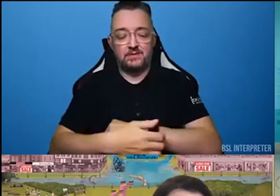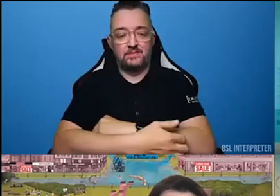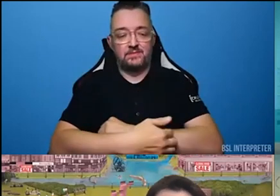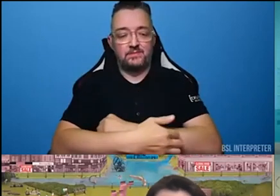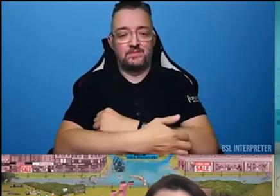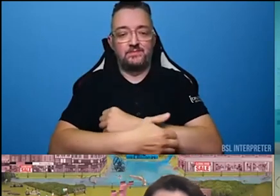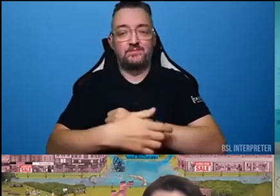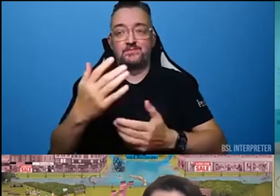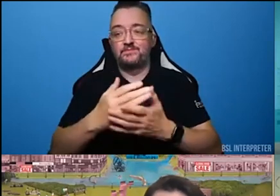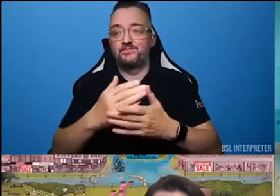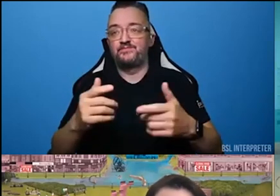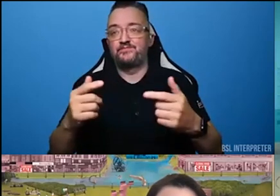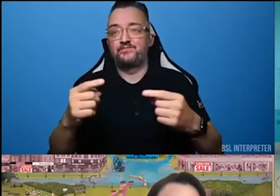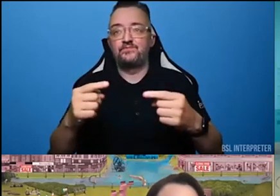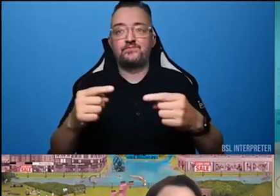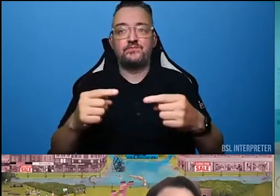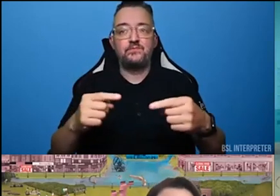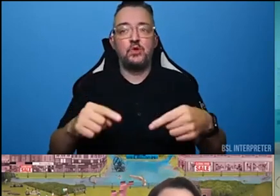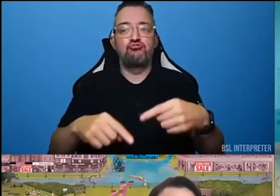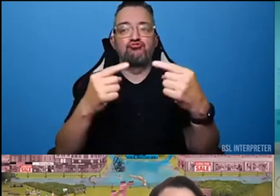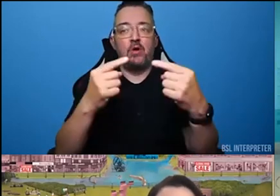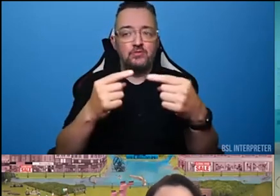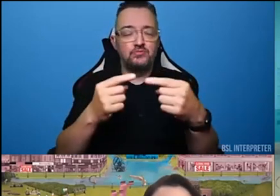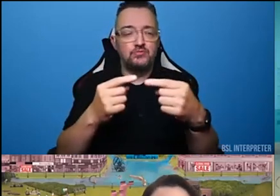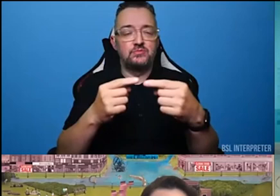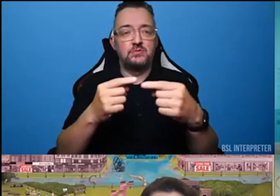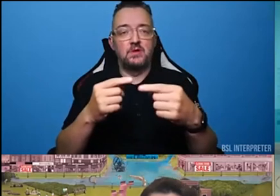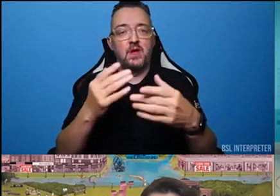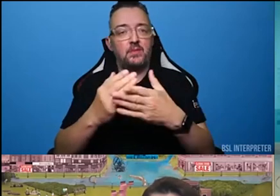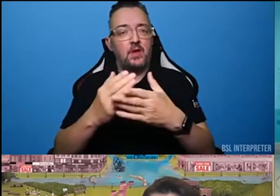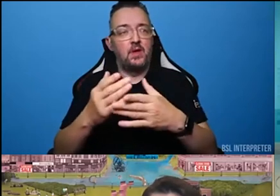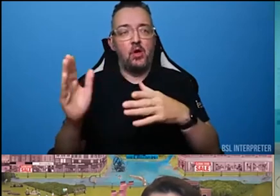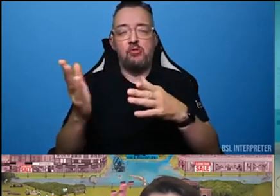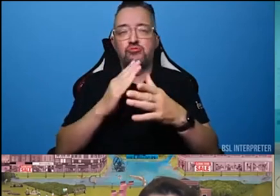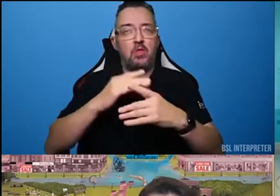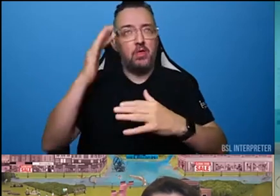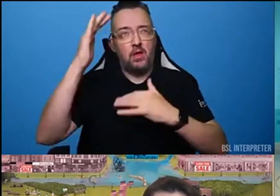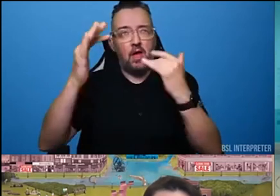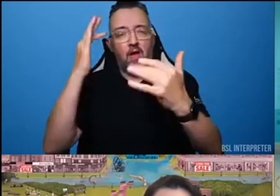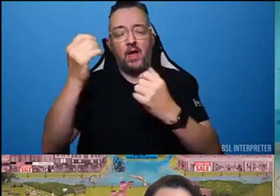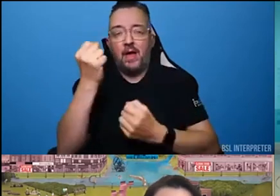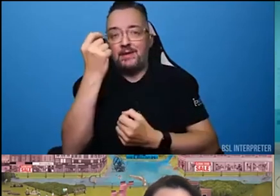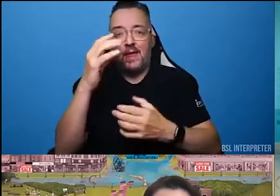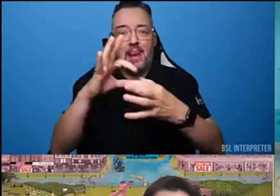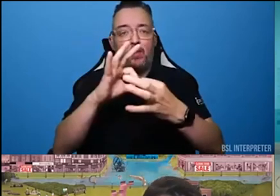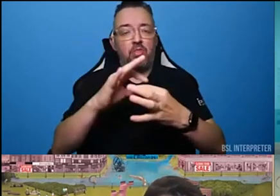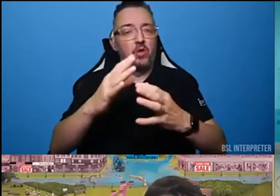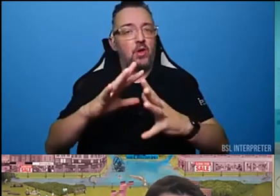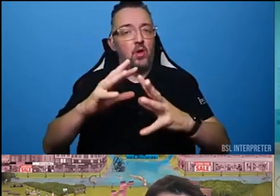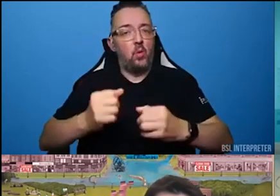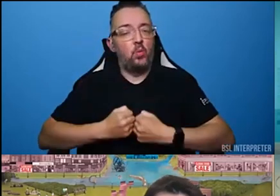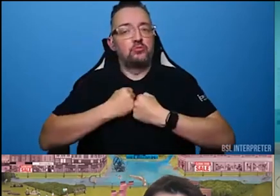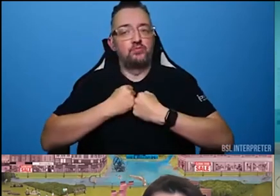challenging a very, very original, etymological original idea of ownership or